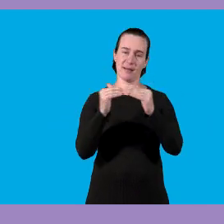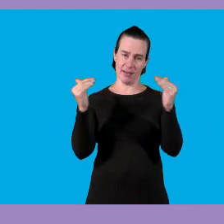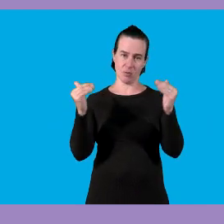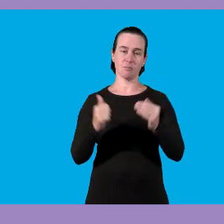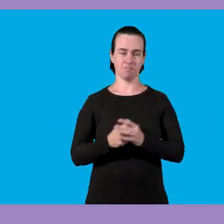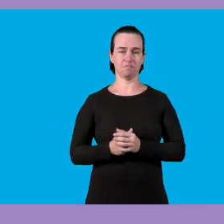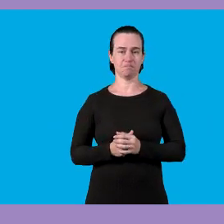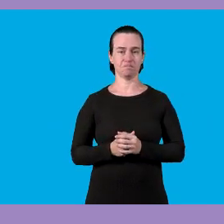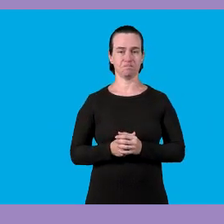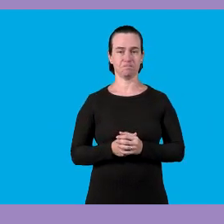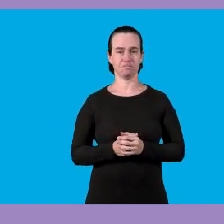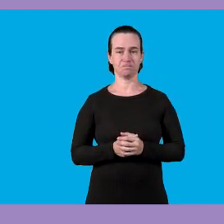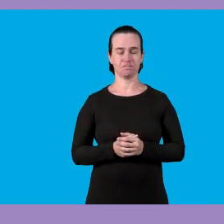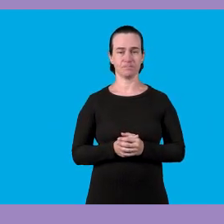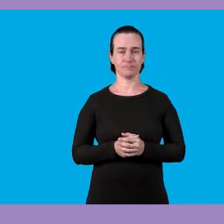are equal.